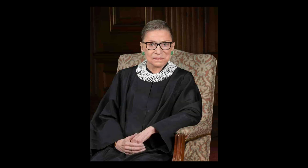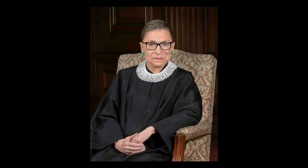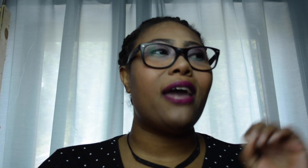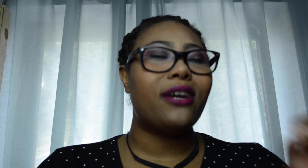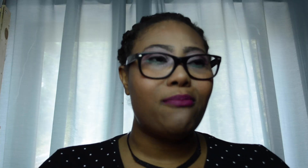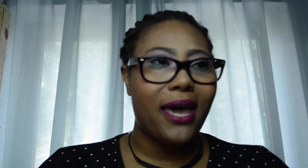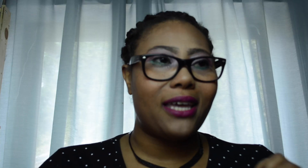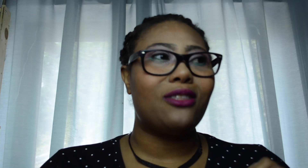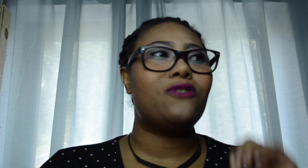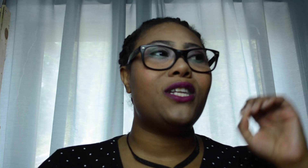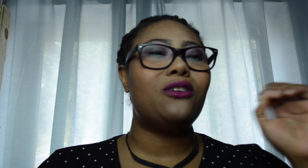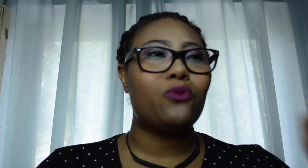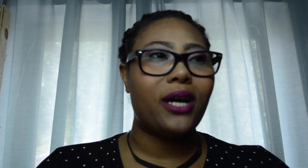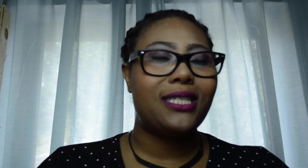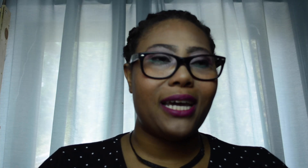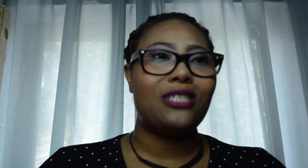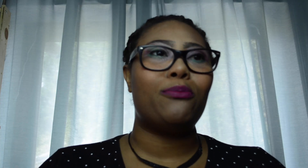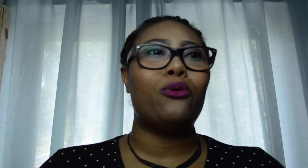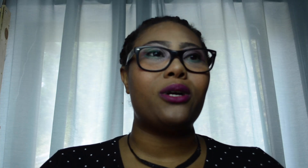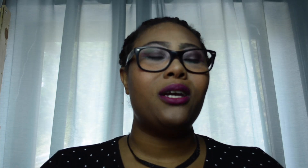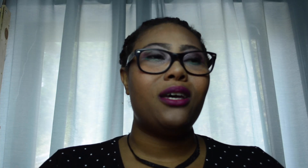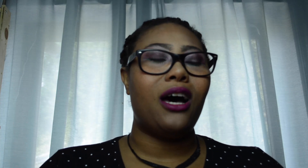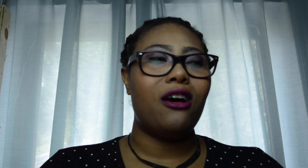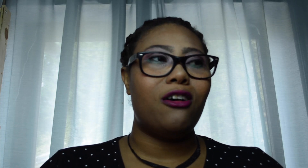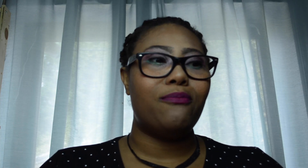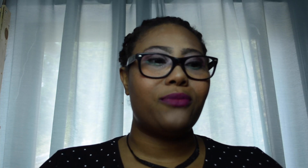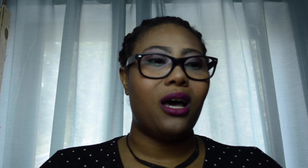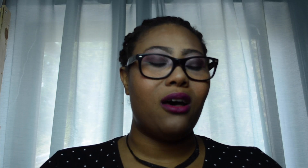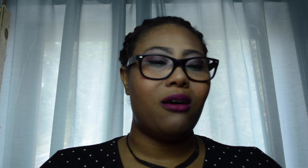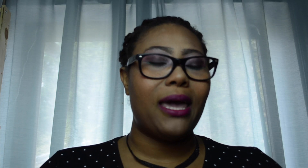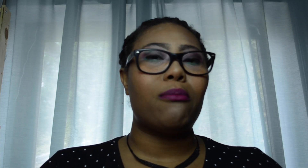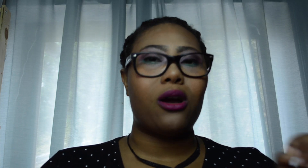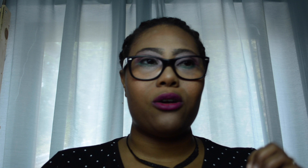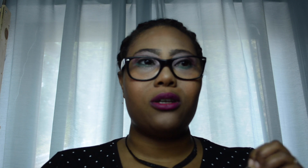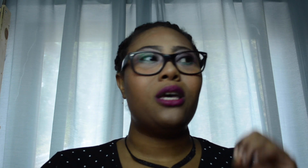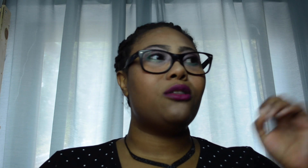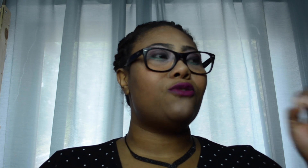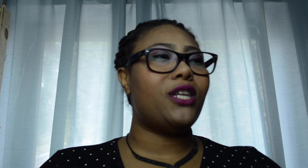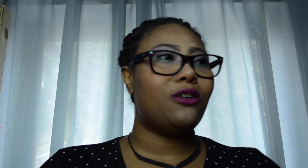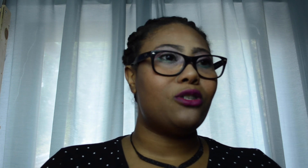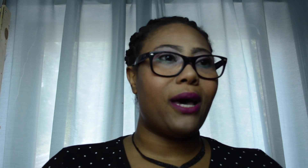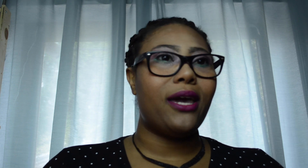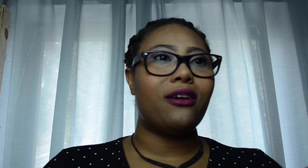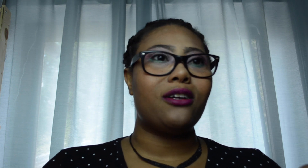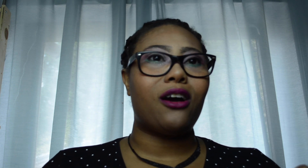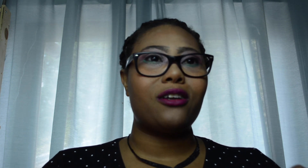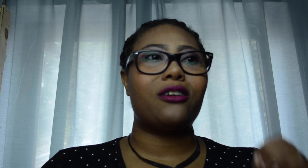about Harry and Meghan, those videos where I say I support Amber Heard, those